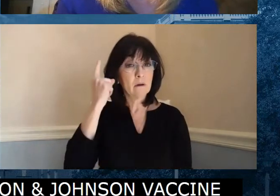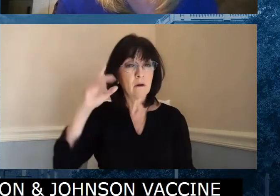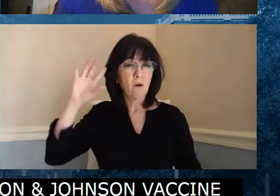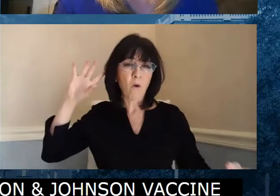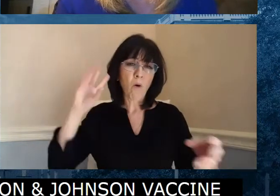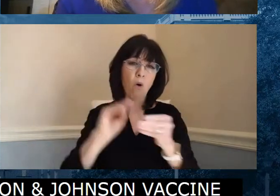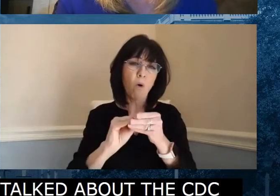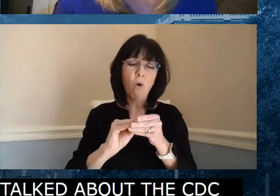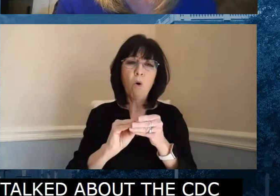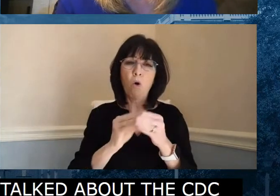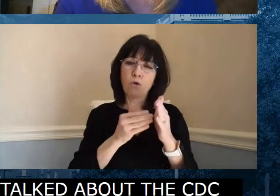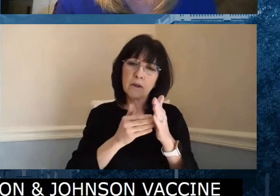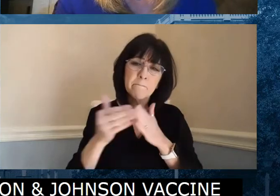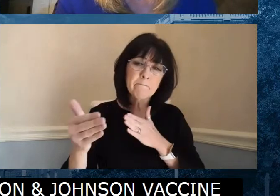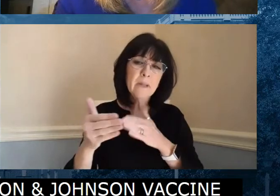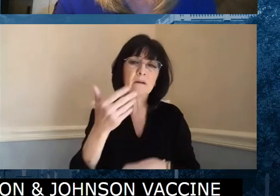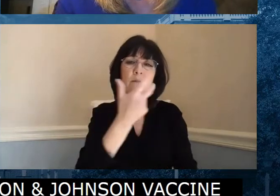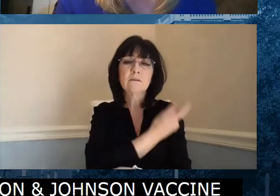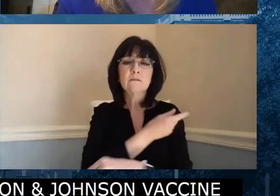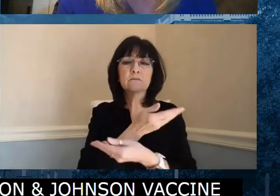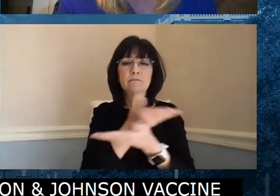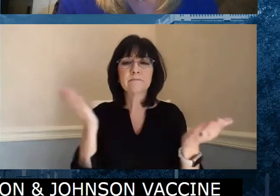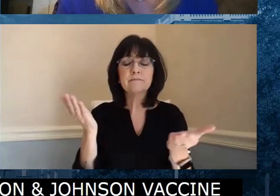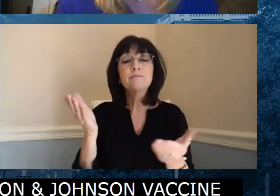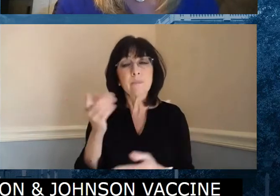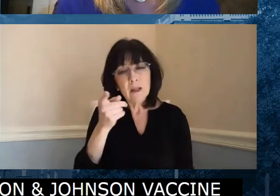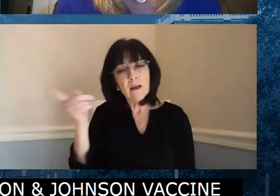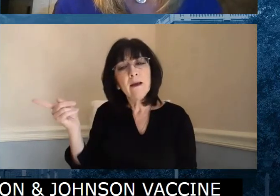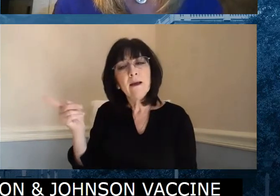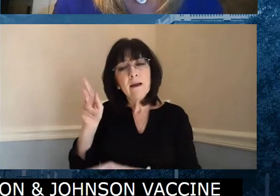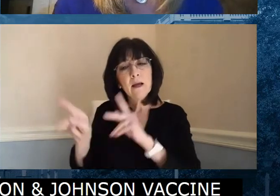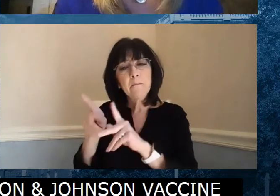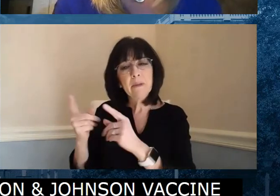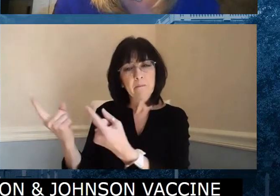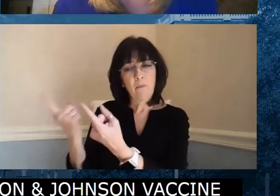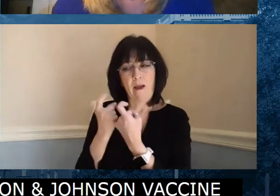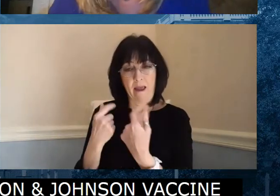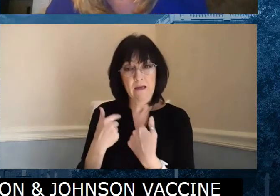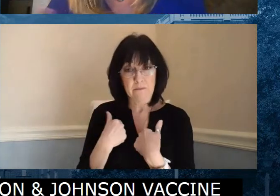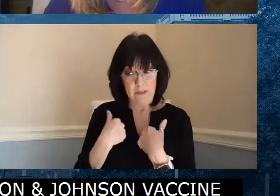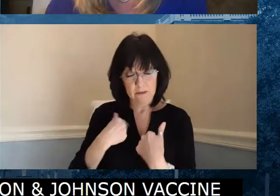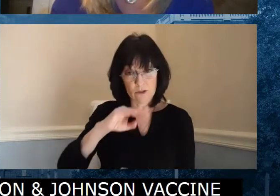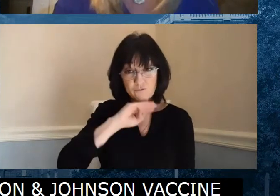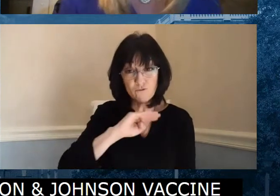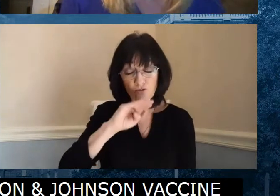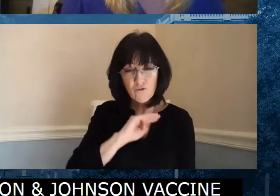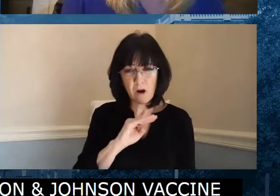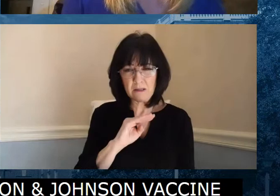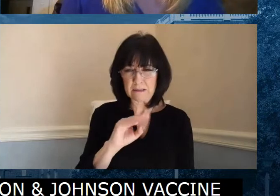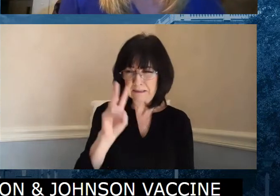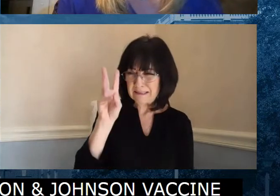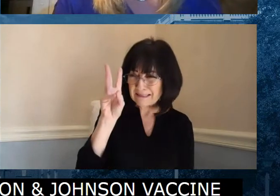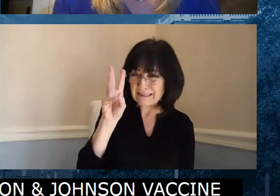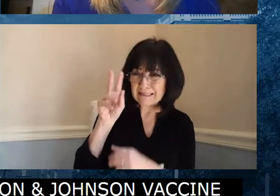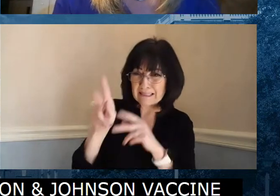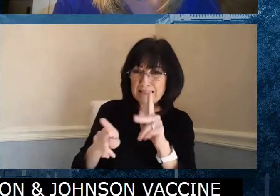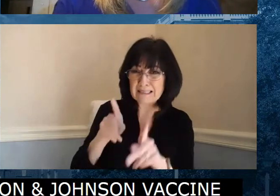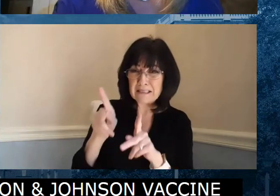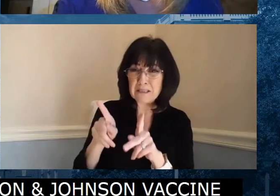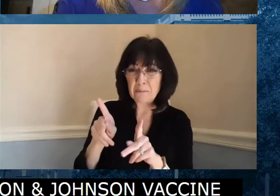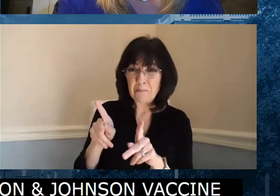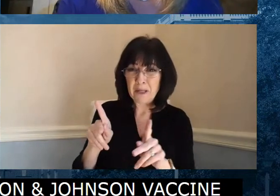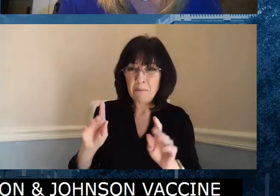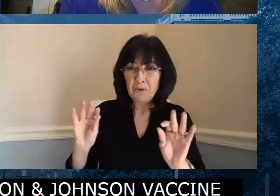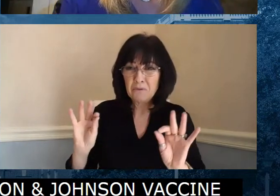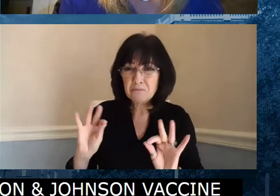was frustrated with this action due to the low number of incidents. It's only 6 cases, but my response has